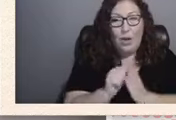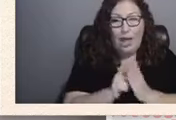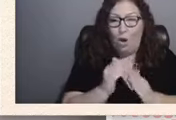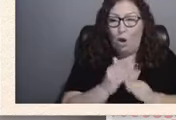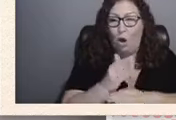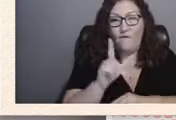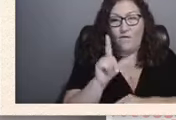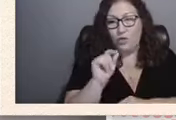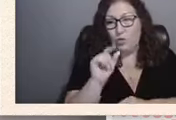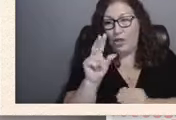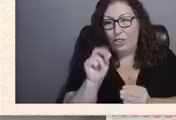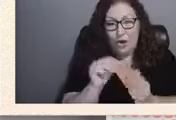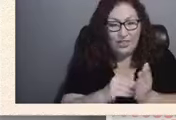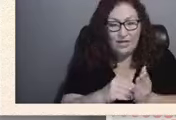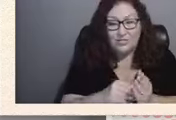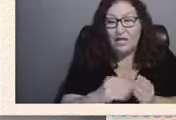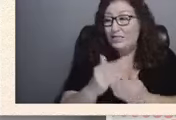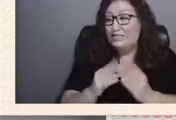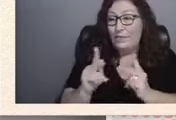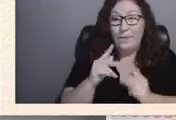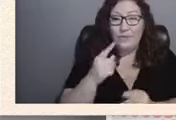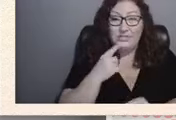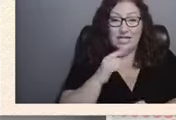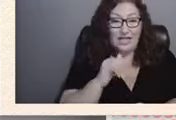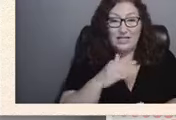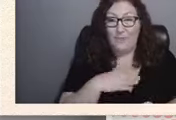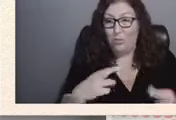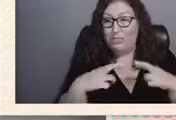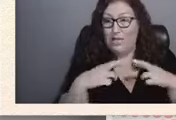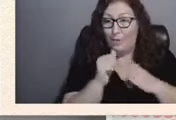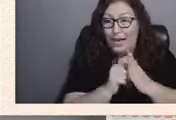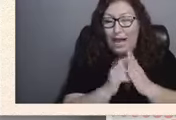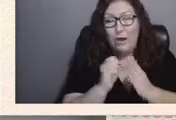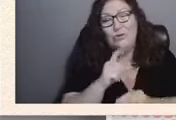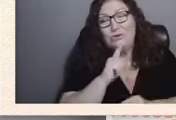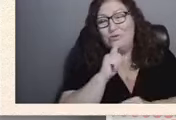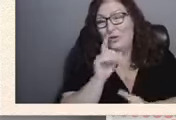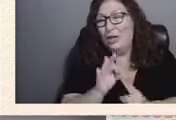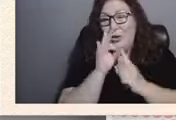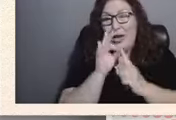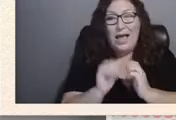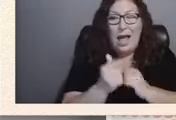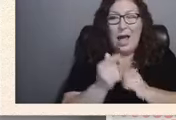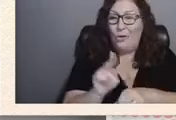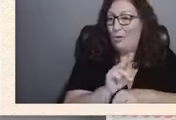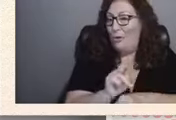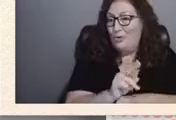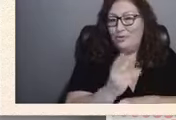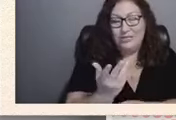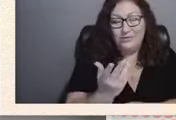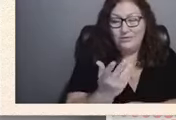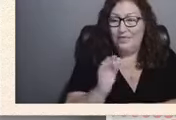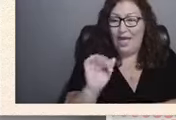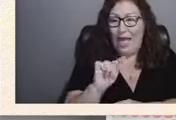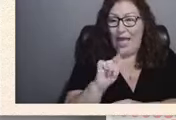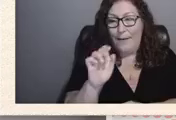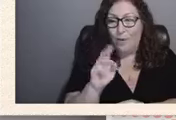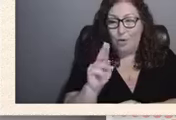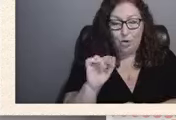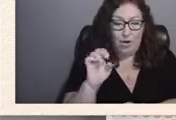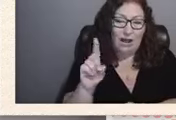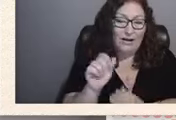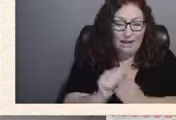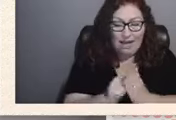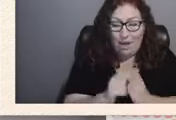people are like, I want this to be my retirement account. So it's just really unique on how you use the ABLE United account and the flexibility it offers